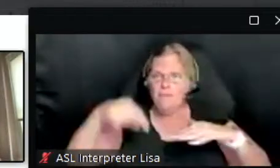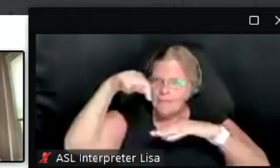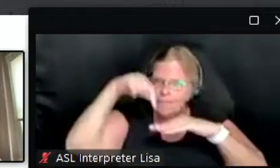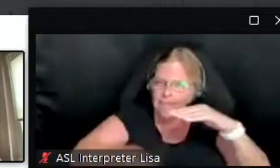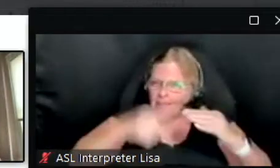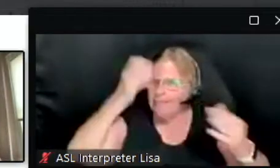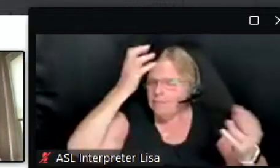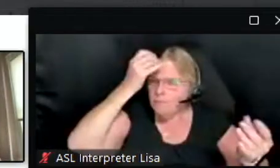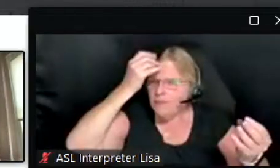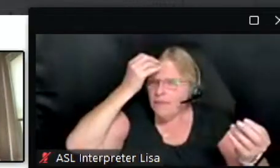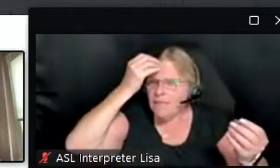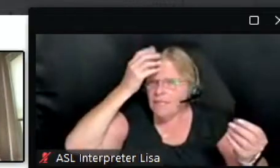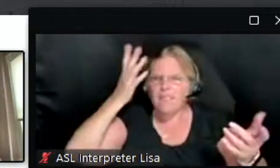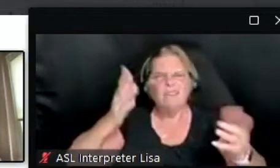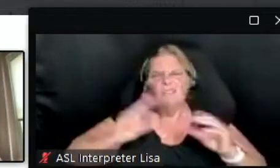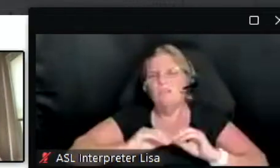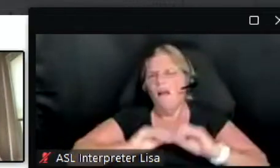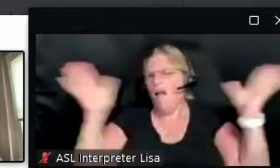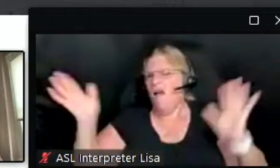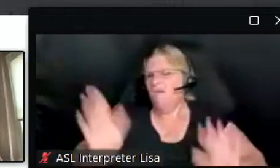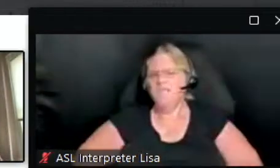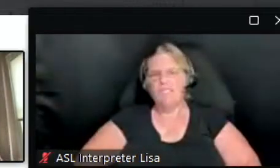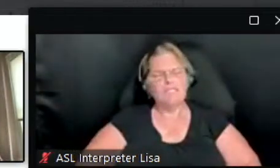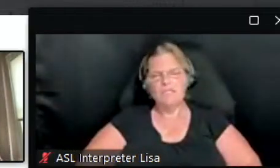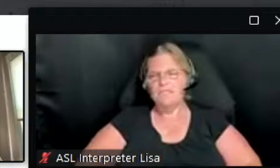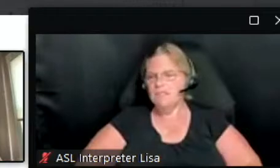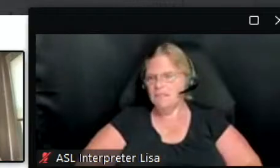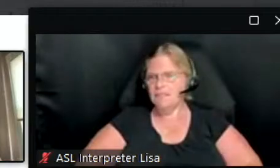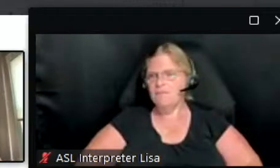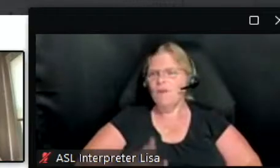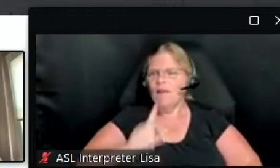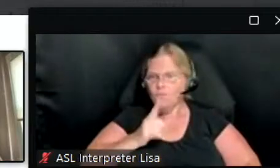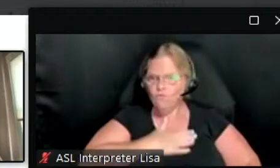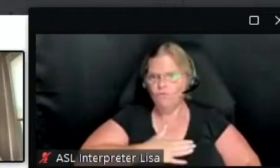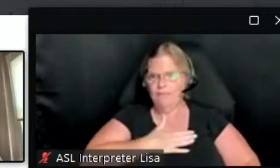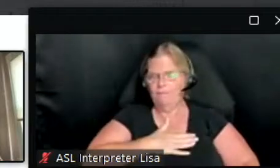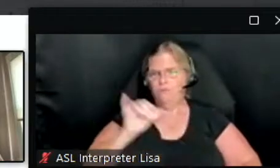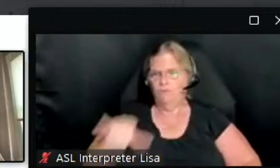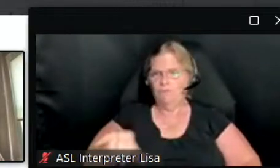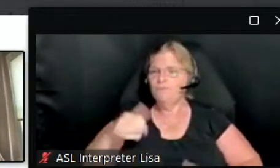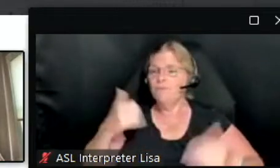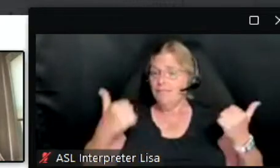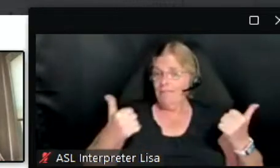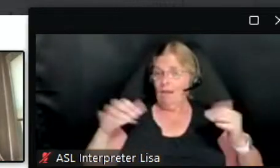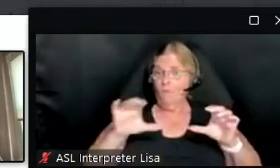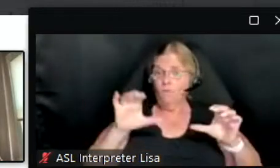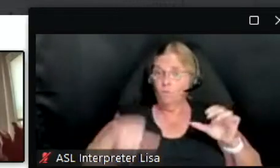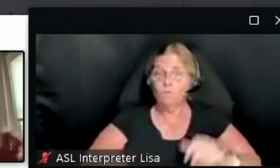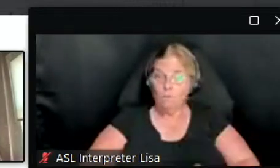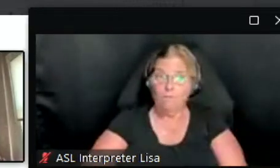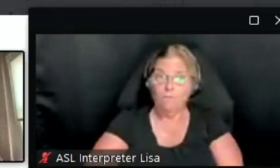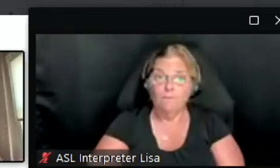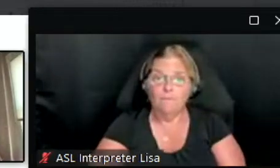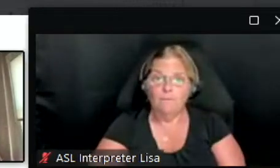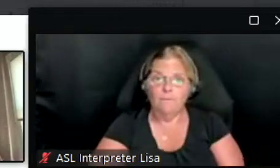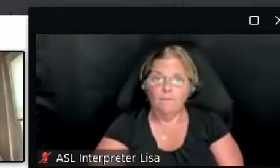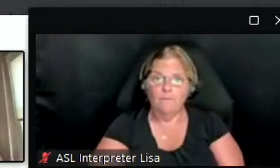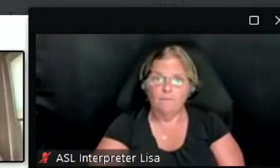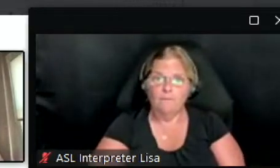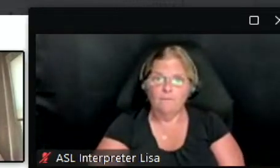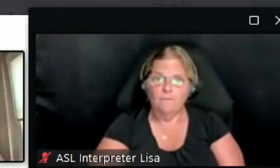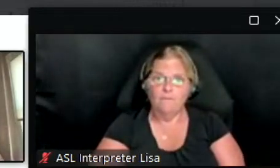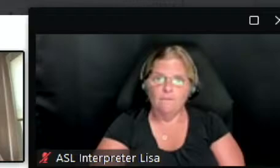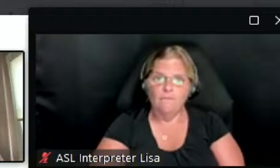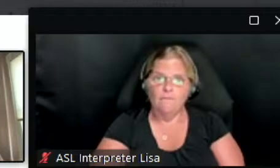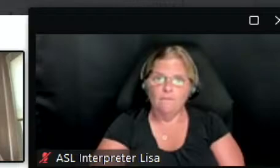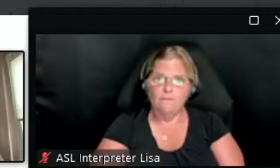from that is so clear. So I really appreciate that. So that's what we're going to do now. Everyone will have the exit